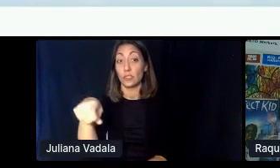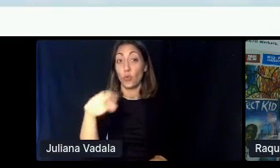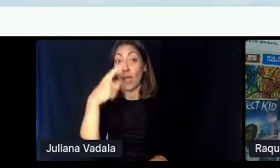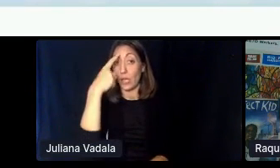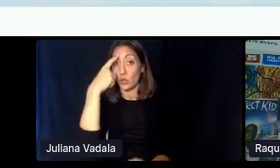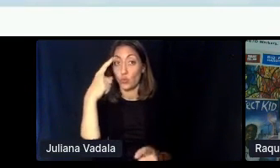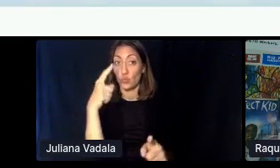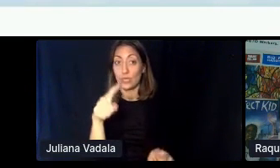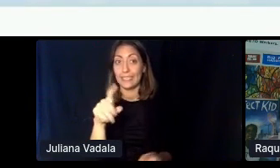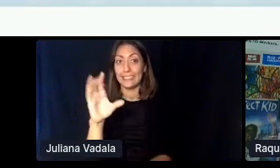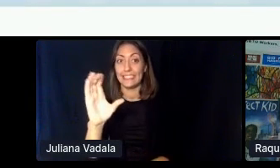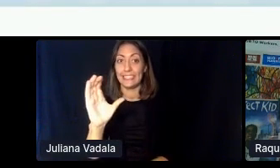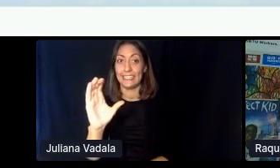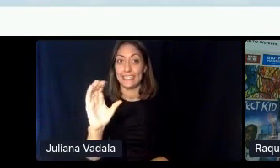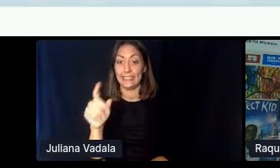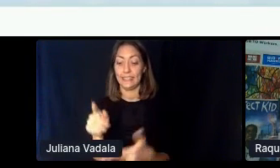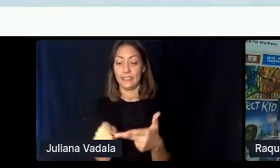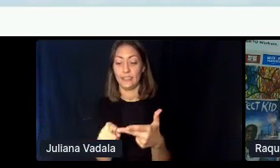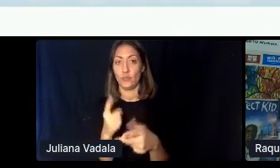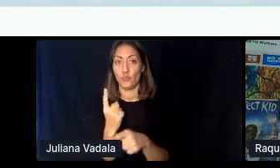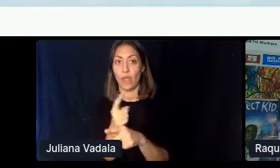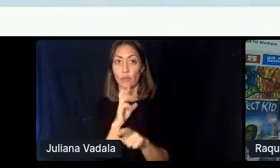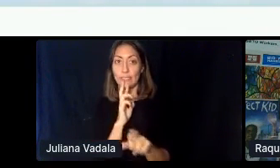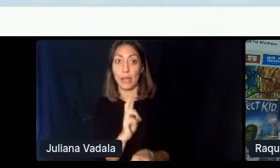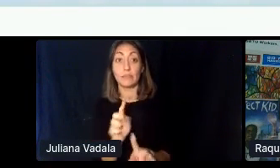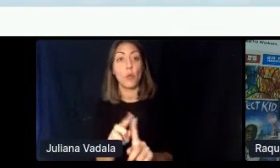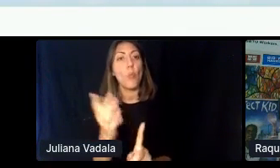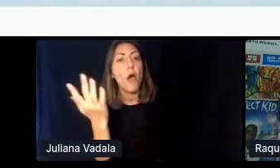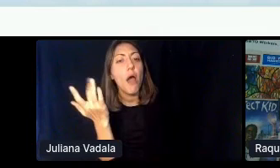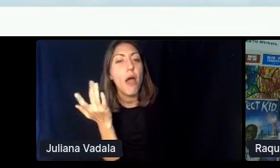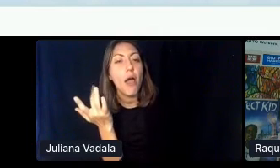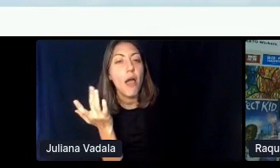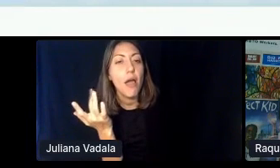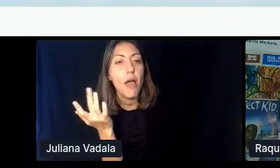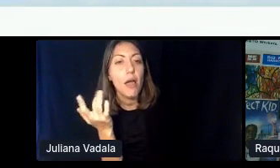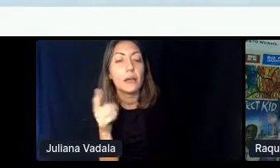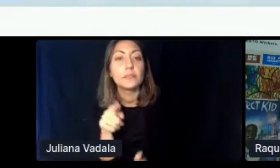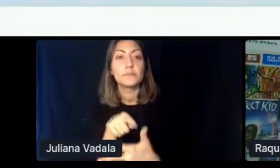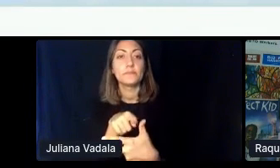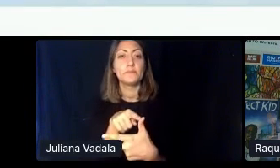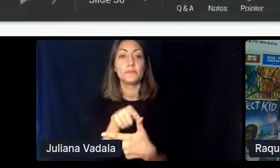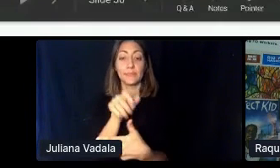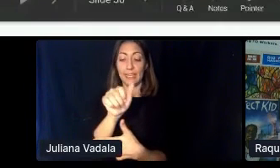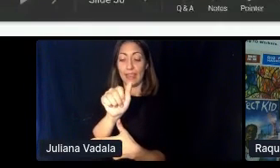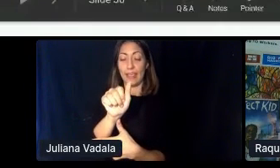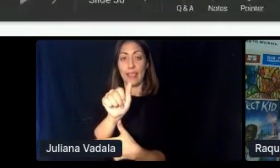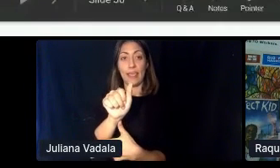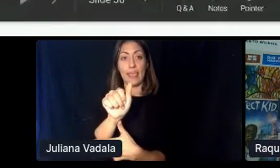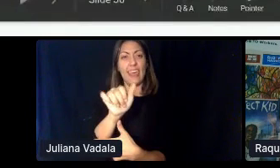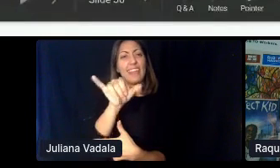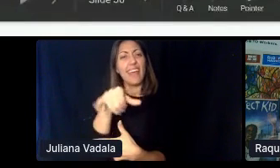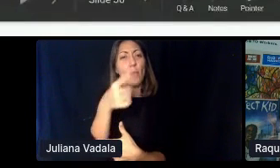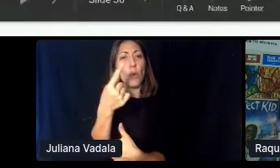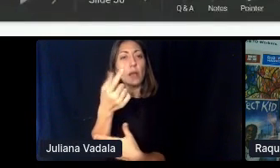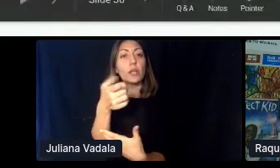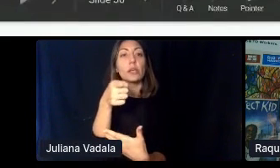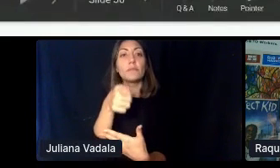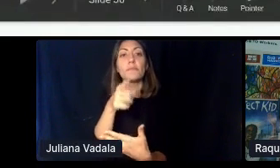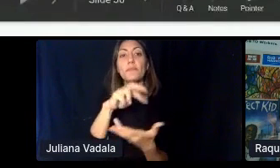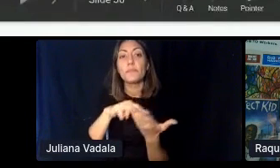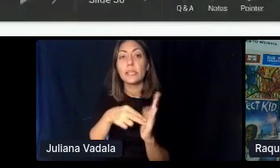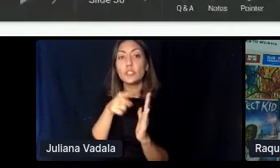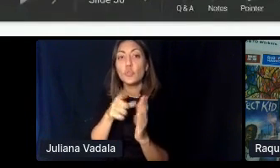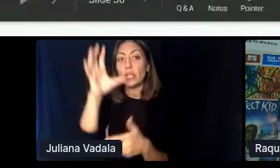So the texter who's making the first choice might be assuming that the voter they're contacting is possibly Arab or